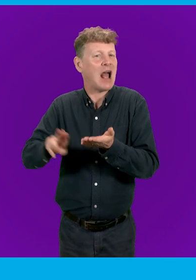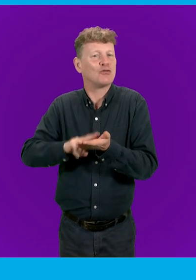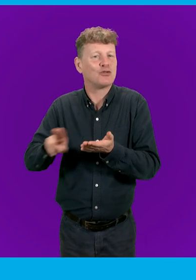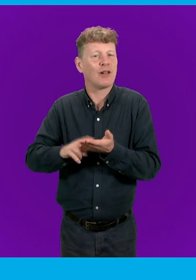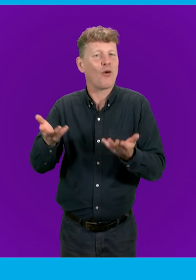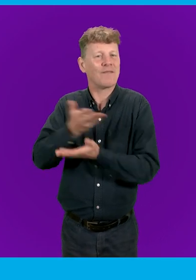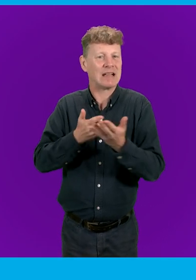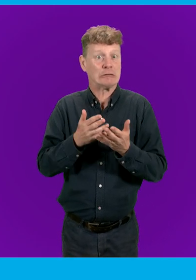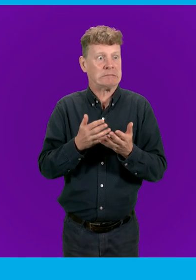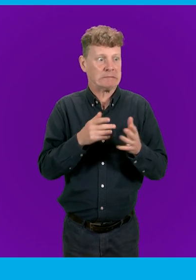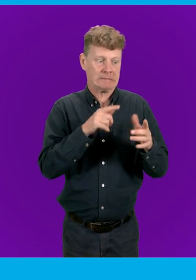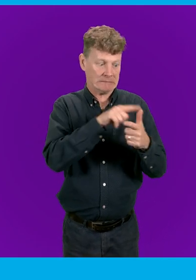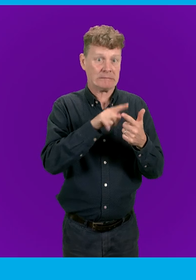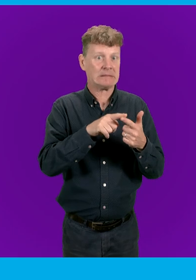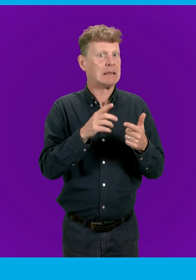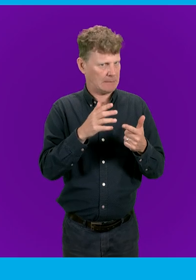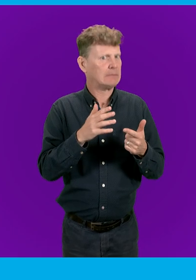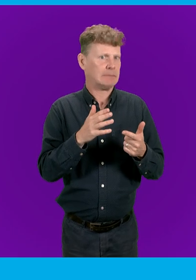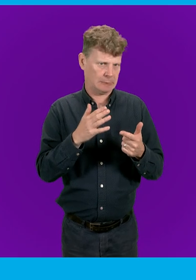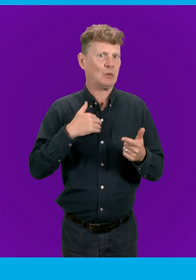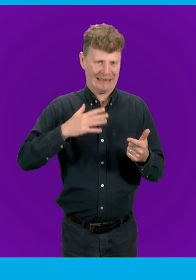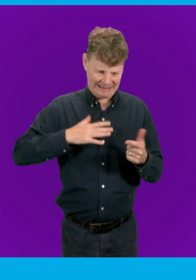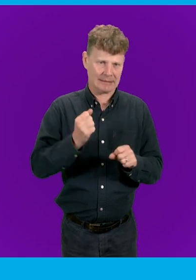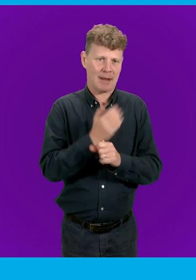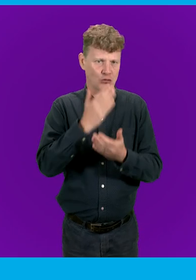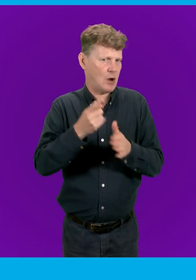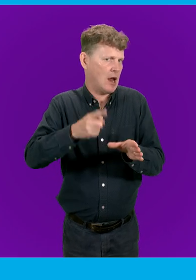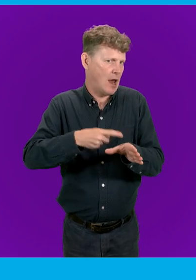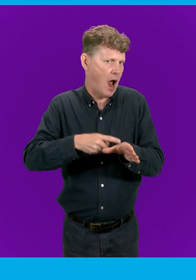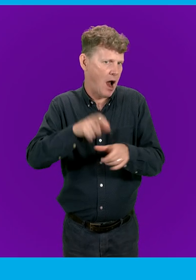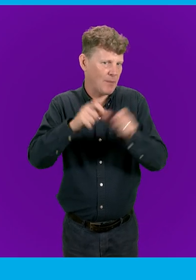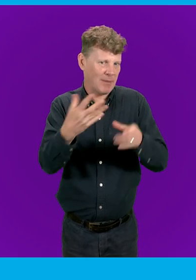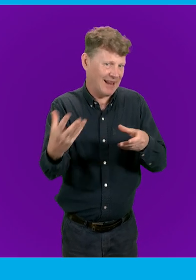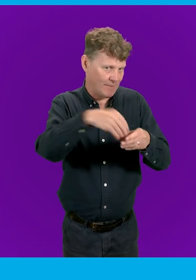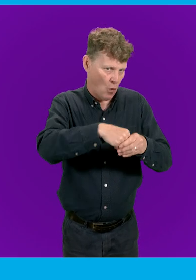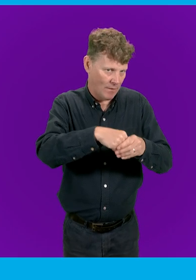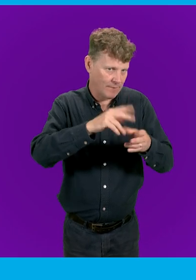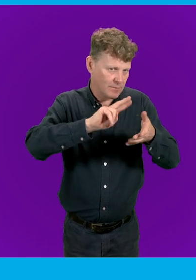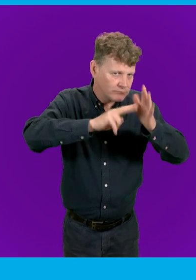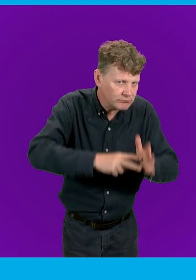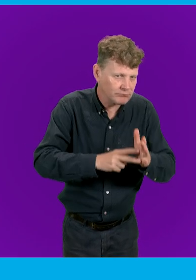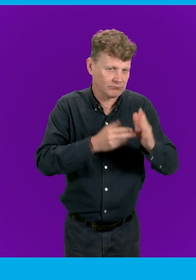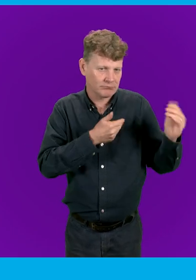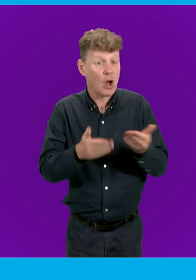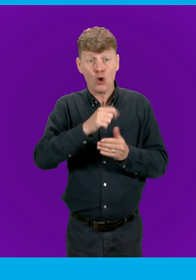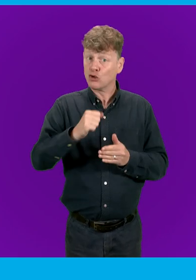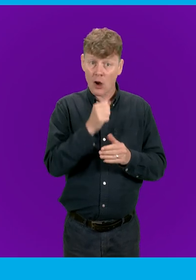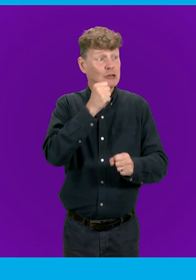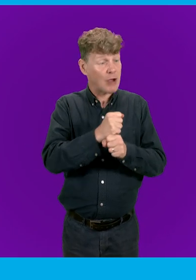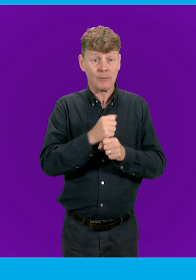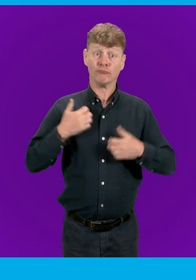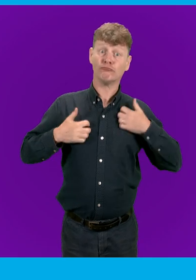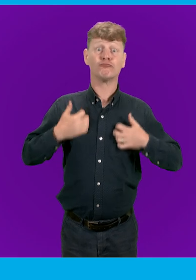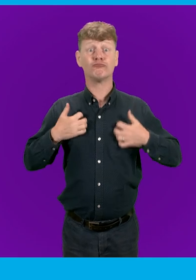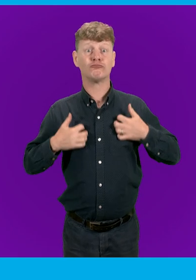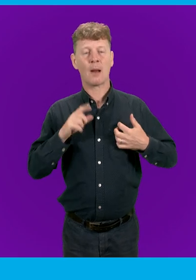make sure that young people are involved. I'd say that there is a willingness, that's from Scottish Government, there's a willingness there, but there's not always